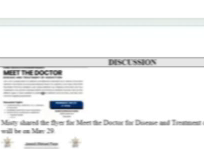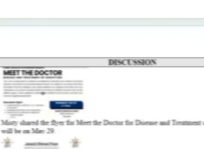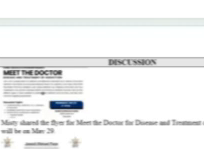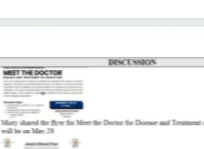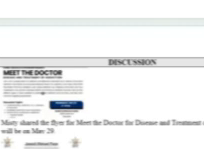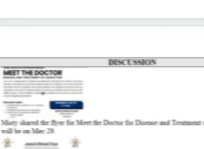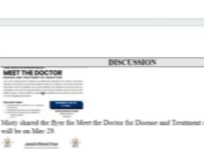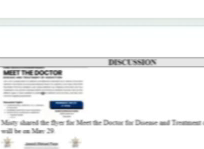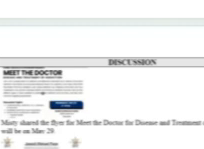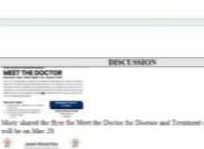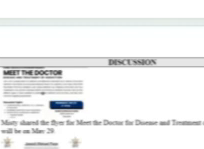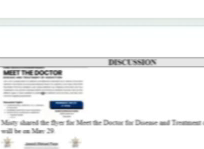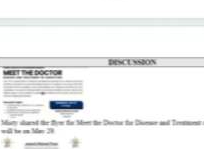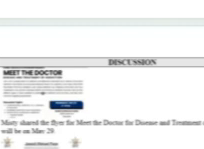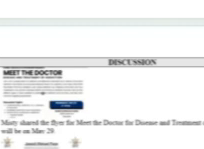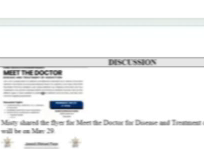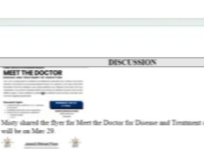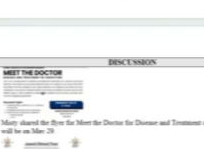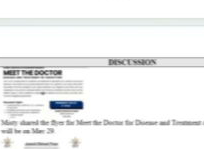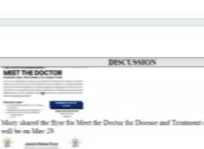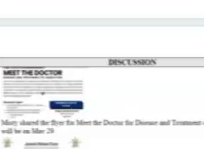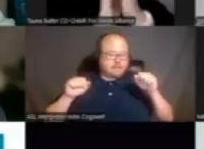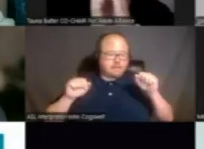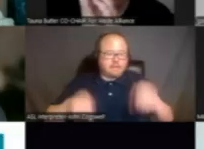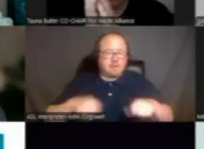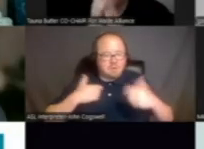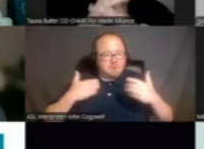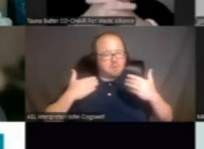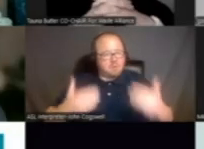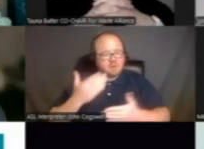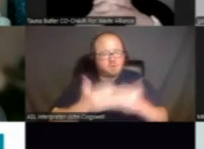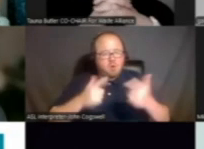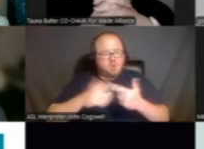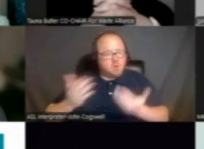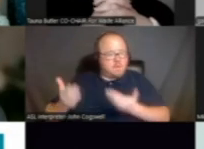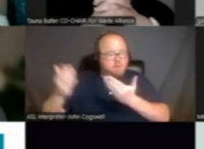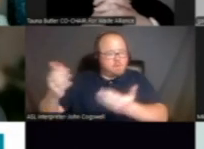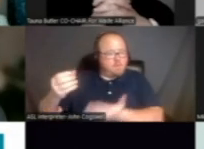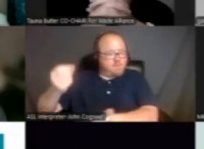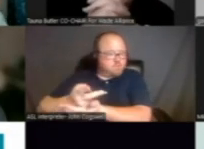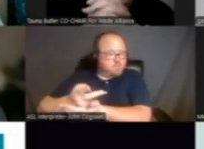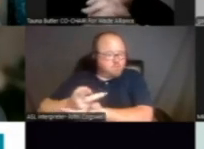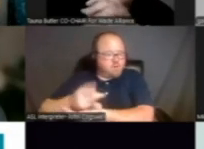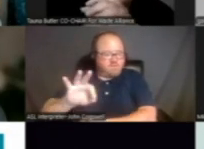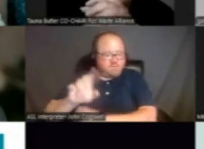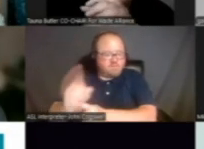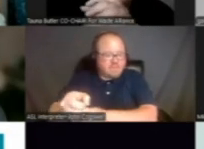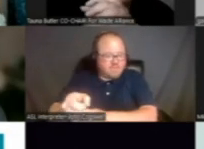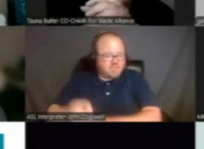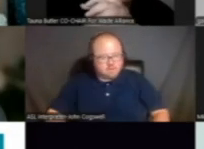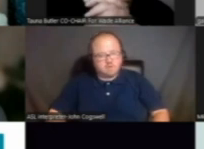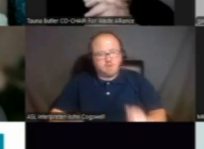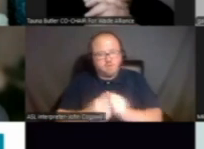That being shown, can we get somebody to move that we approve the minutes with that